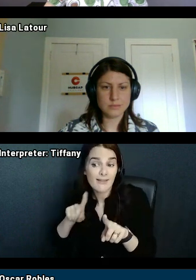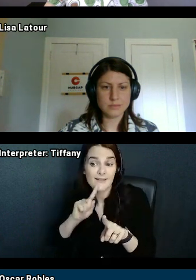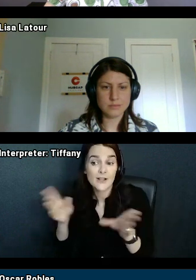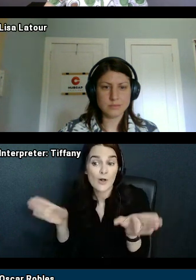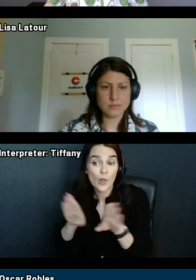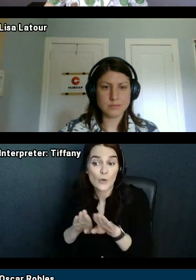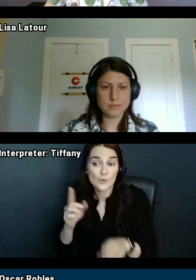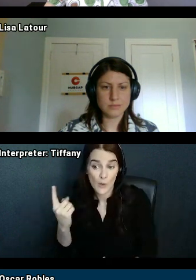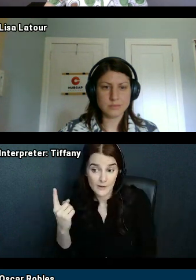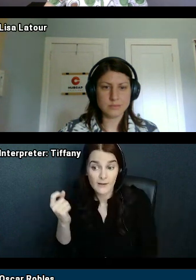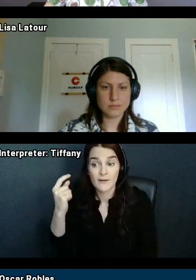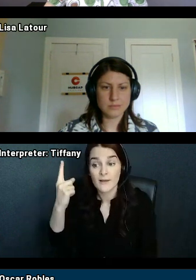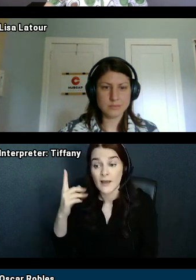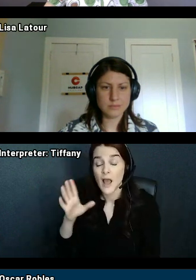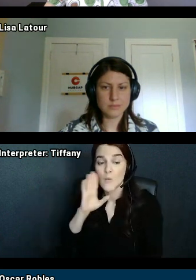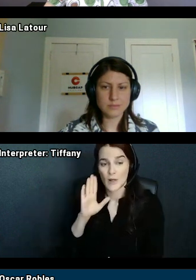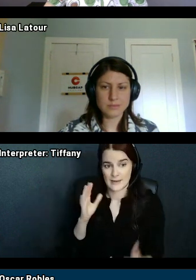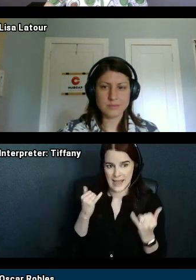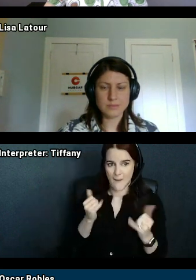this section conditional.